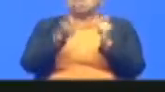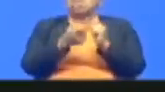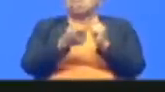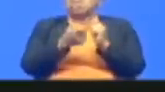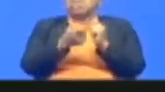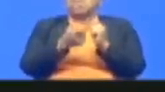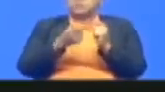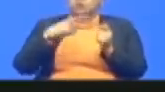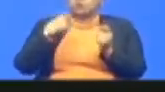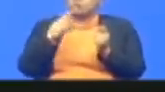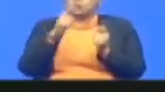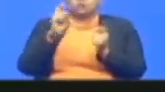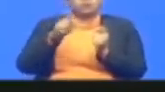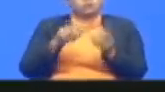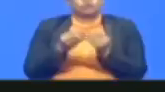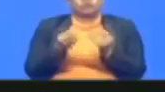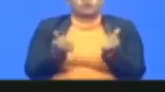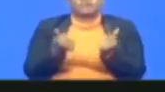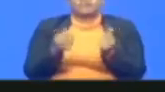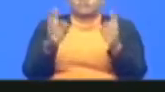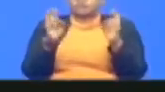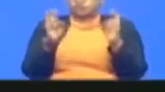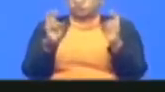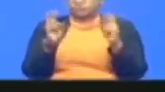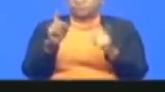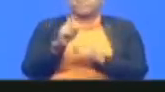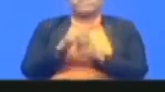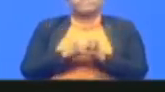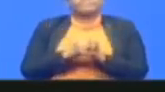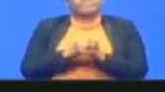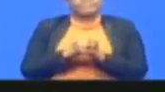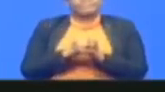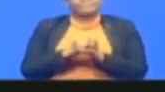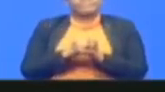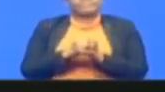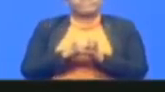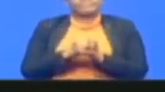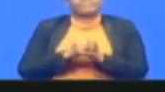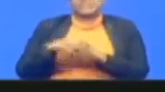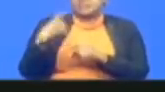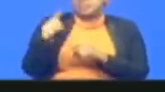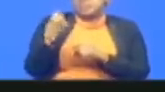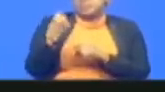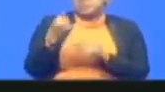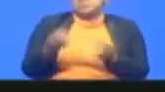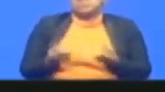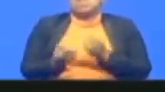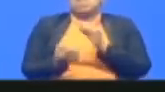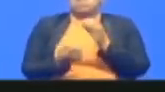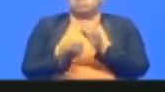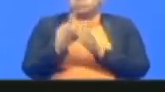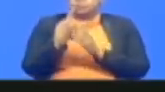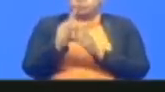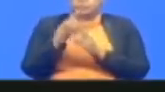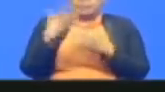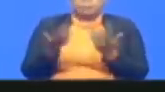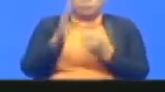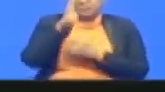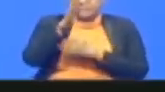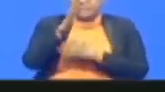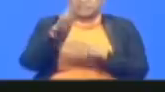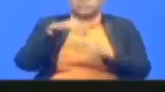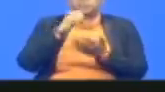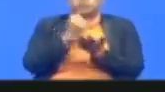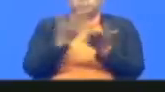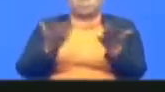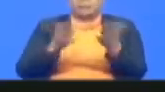on who should address the matter. The recent revelations by the Sunday Nation regarding the existence of local